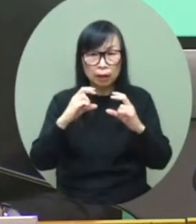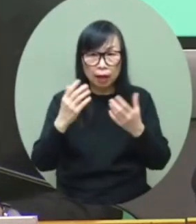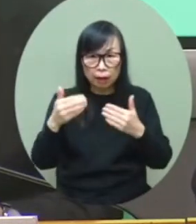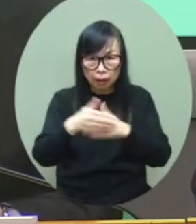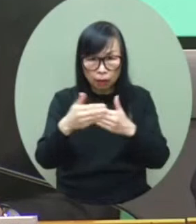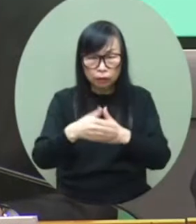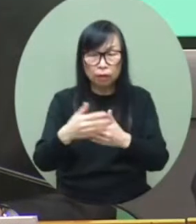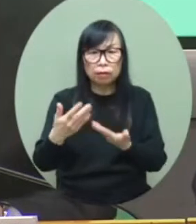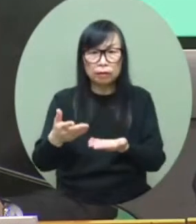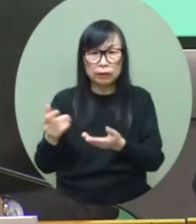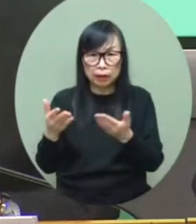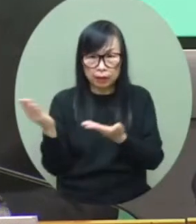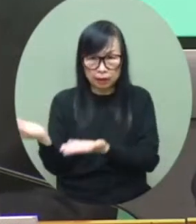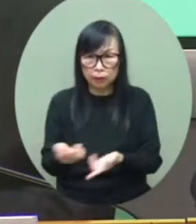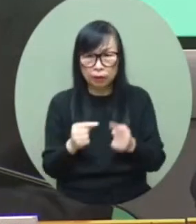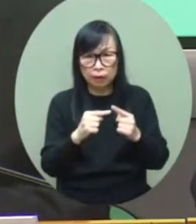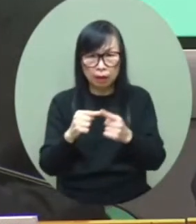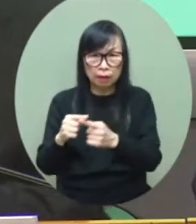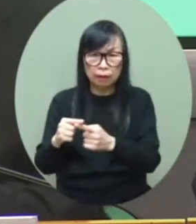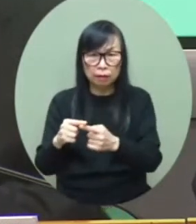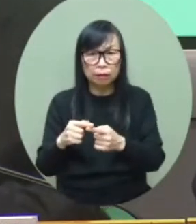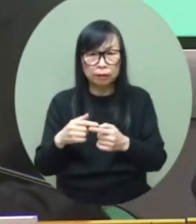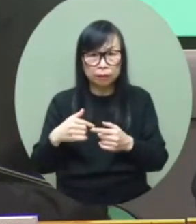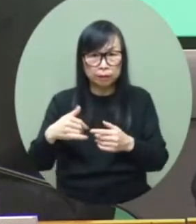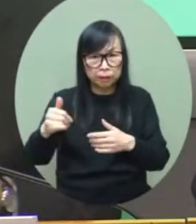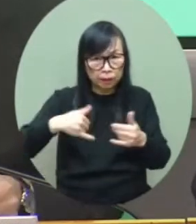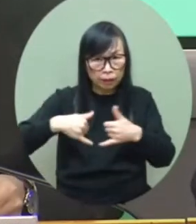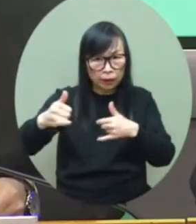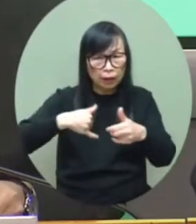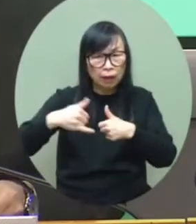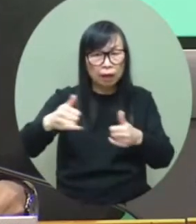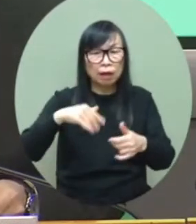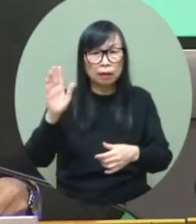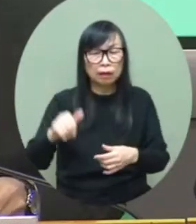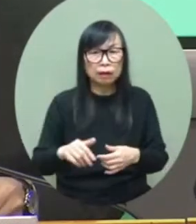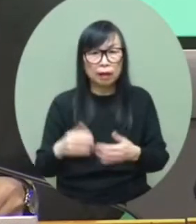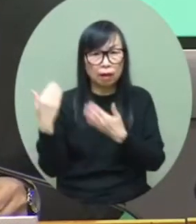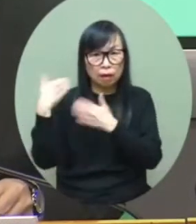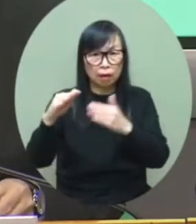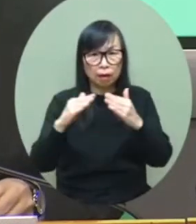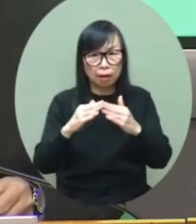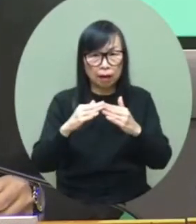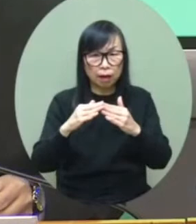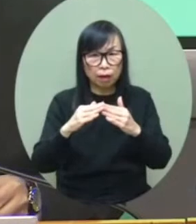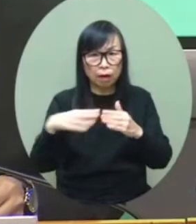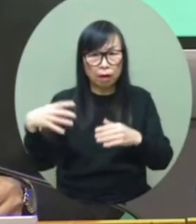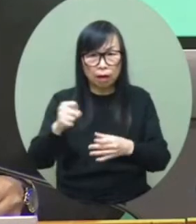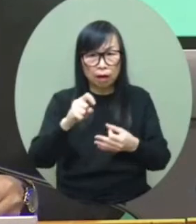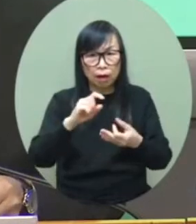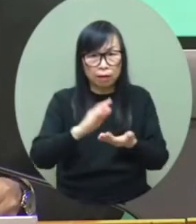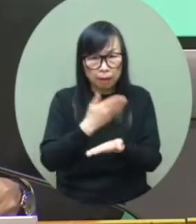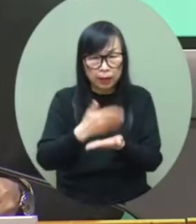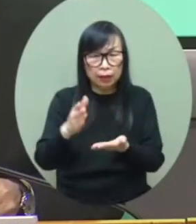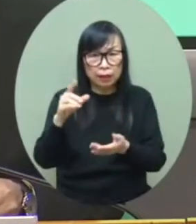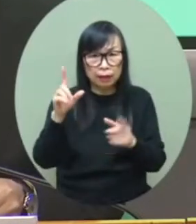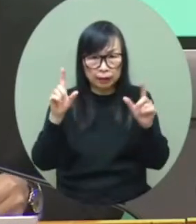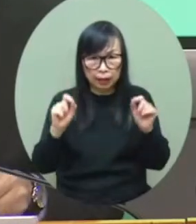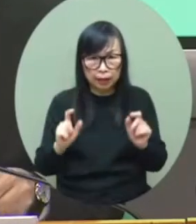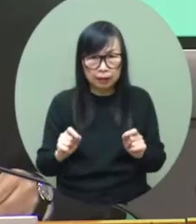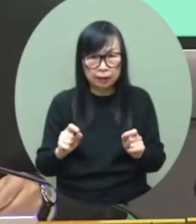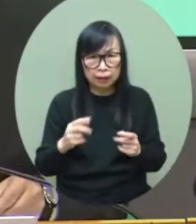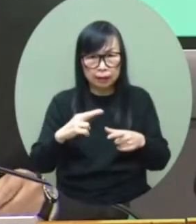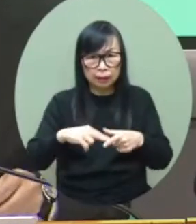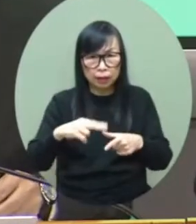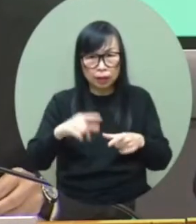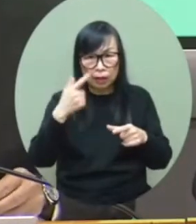transport services, both such as land, sea, and air travel services, to make sure everything is in order. In